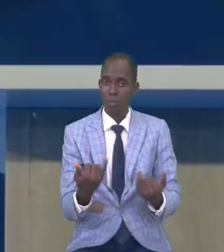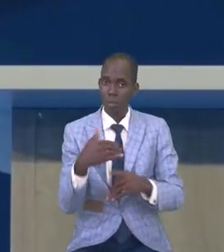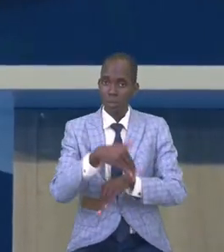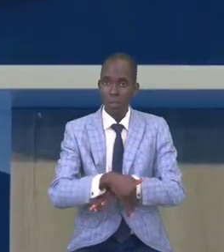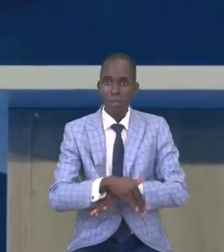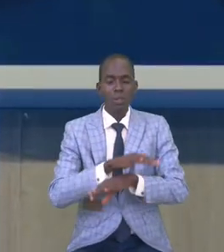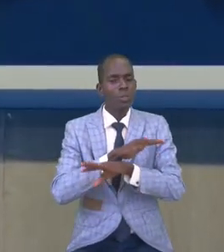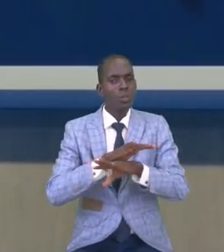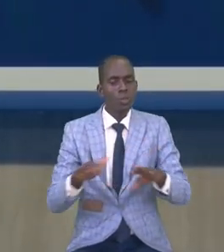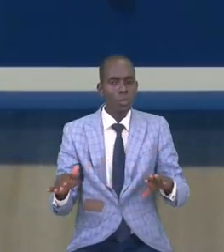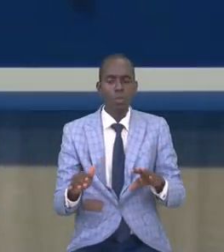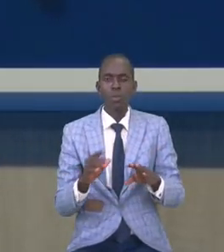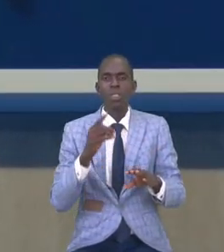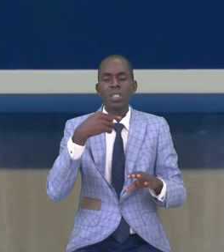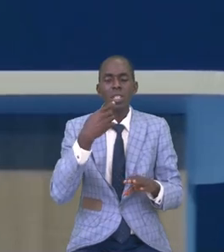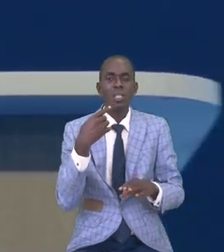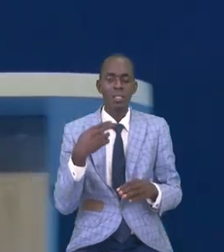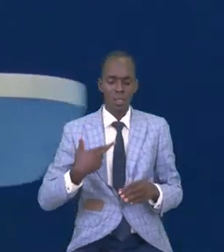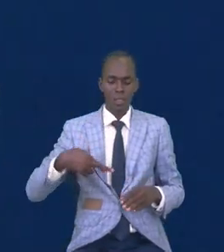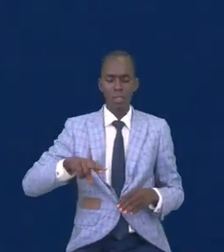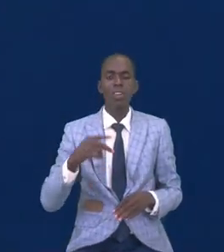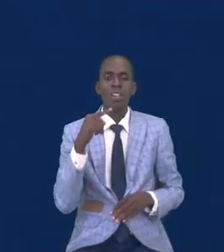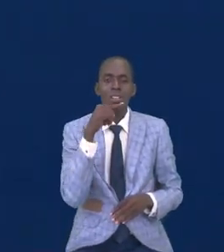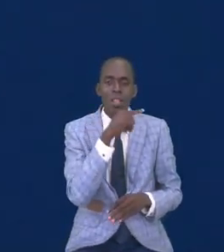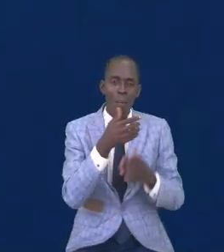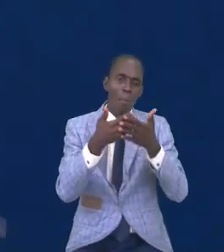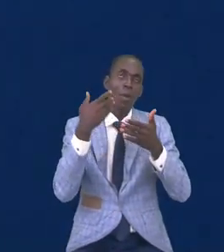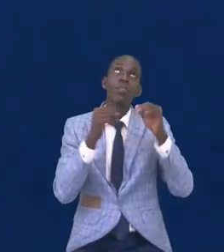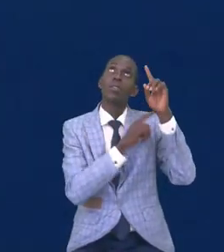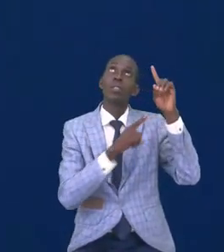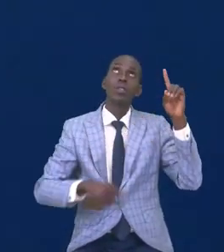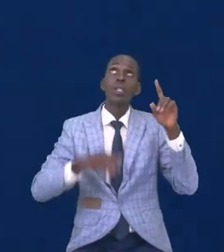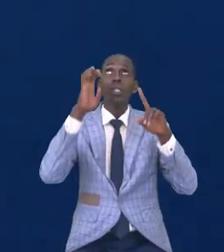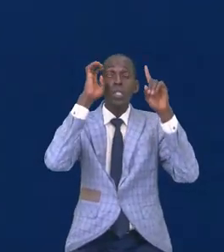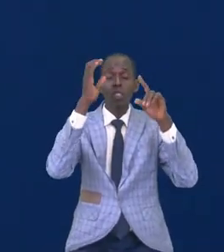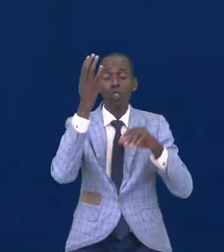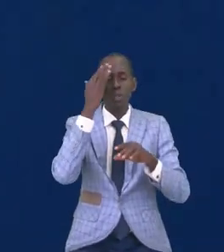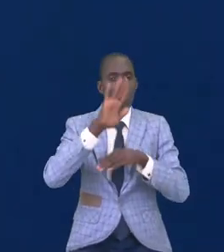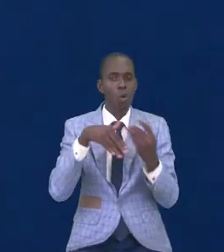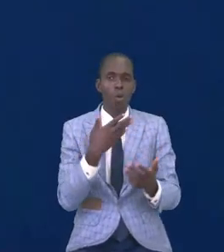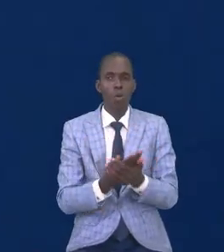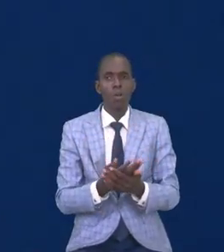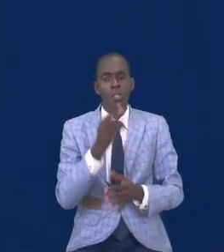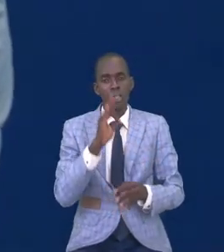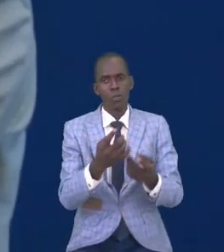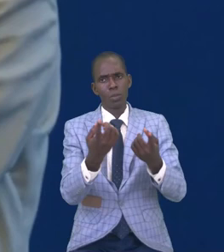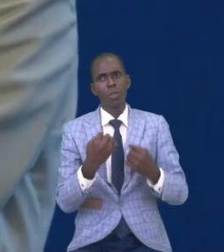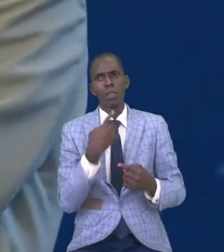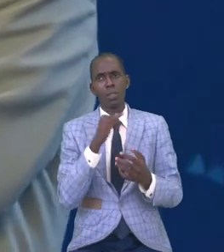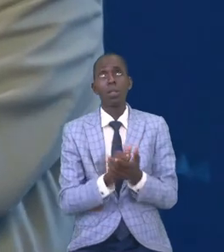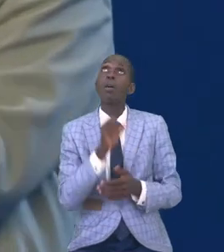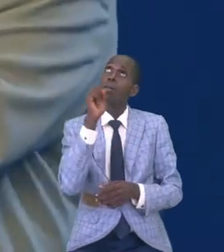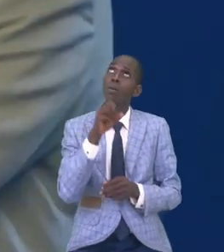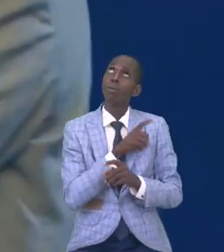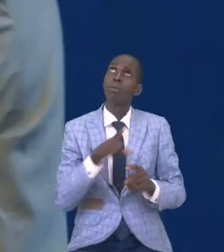any religious lie before the Lord. He knows it all. If you come and you say, yes, Lord,